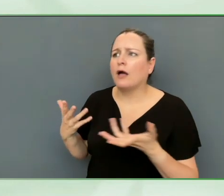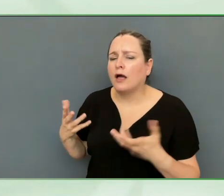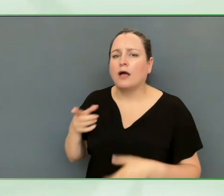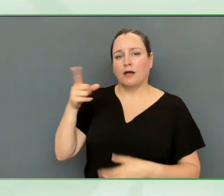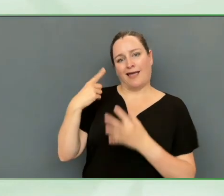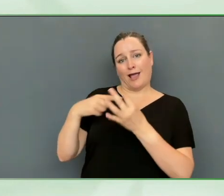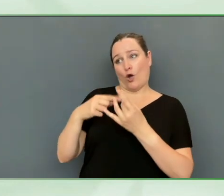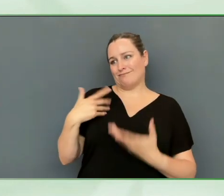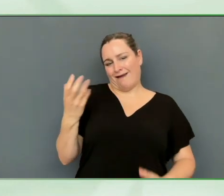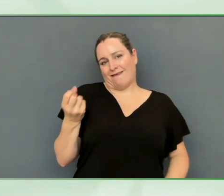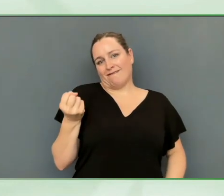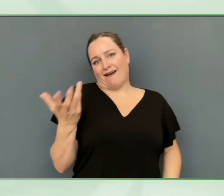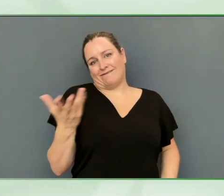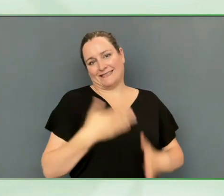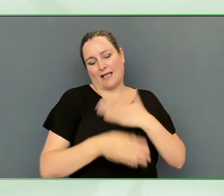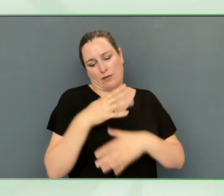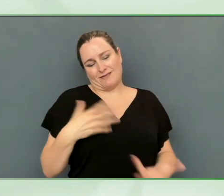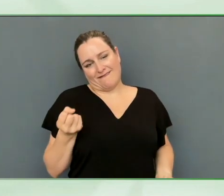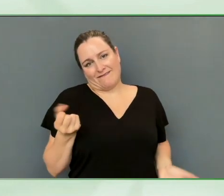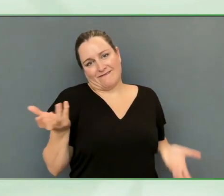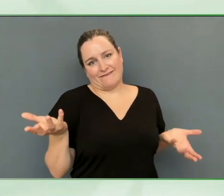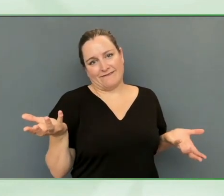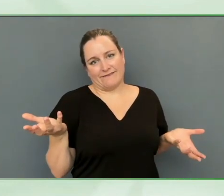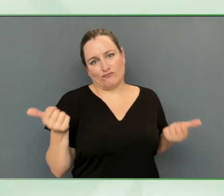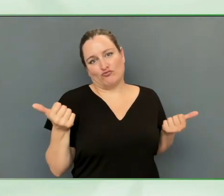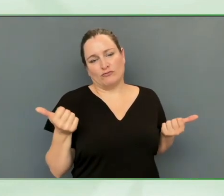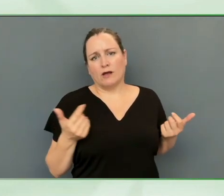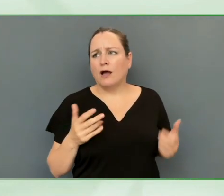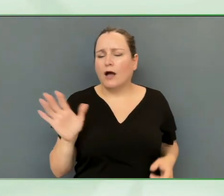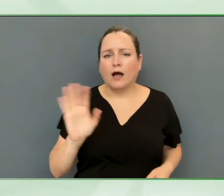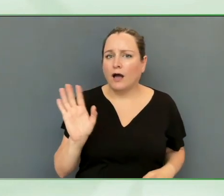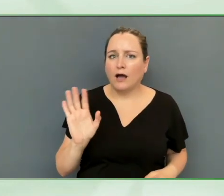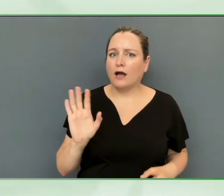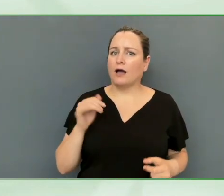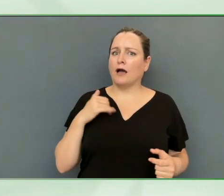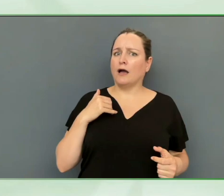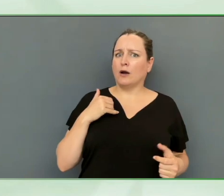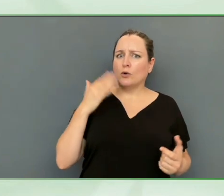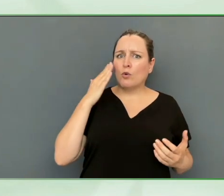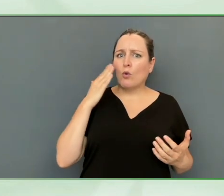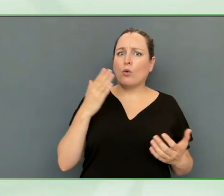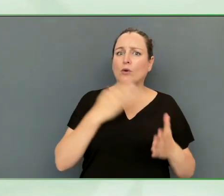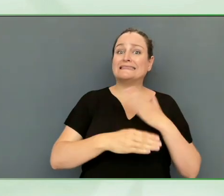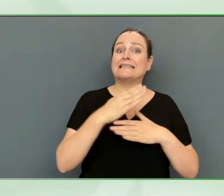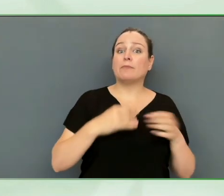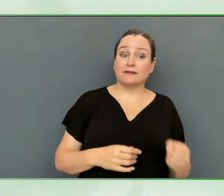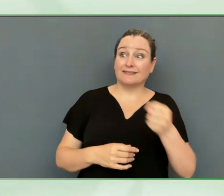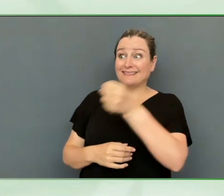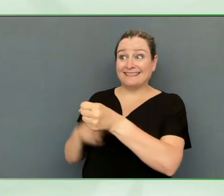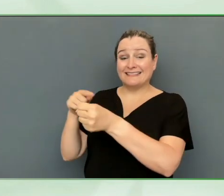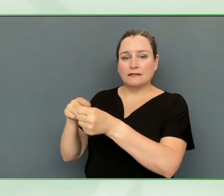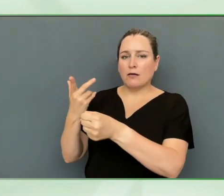forever. Unfortunately, we get signals from people that when they are on board, not everything is as good as it should